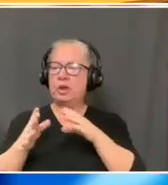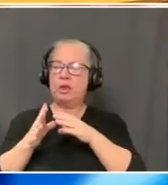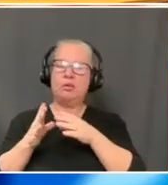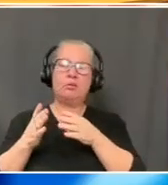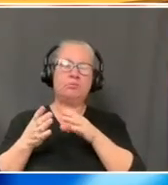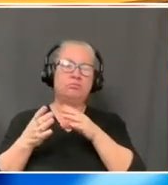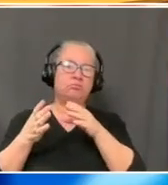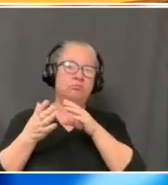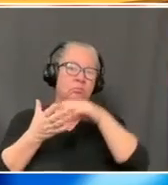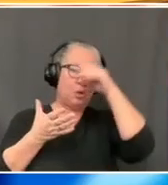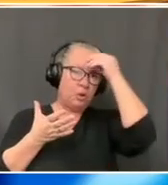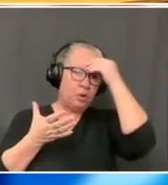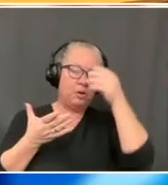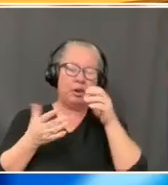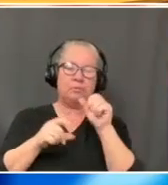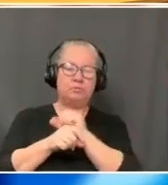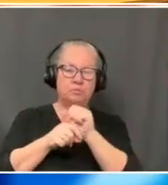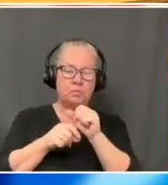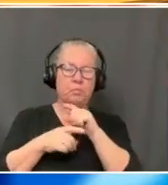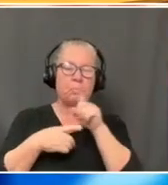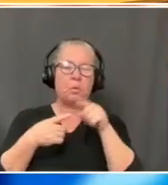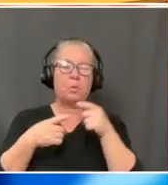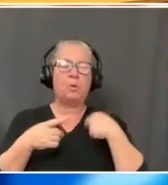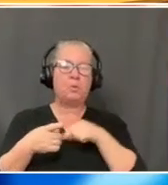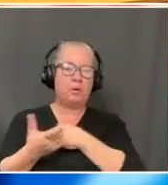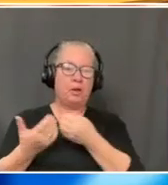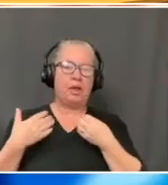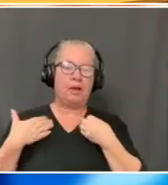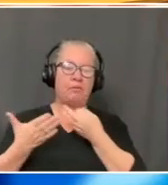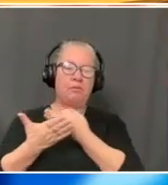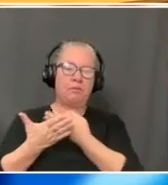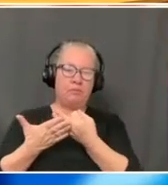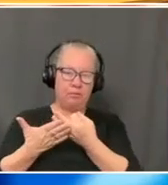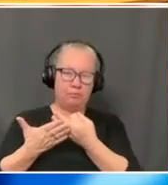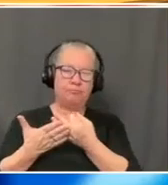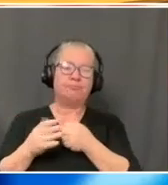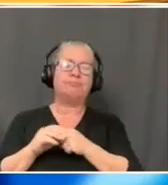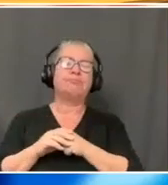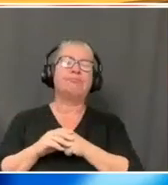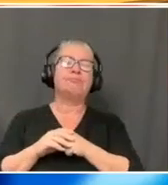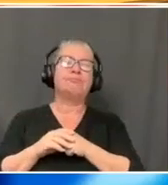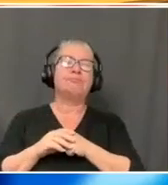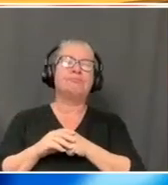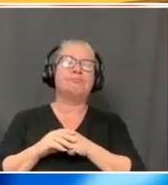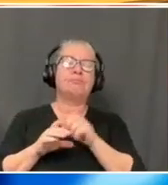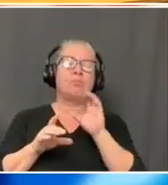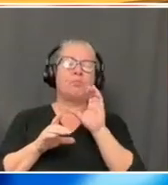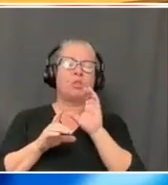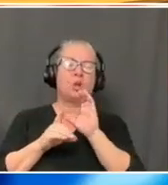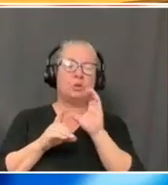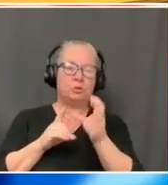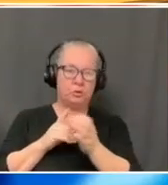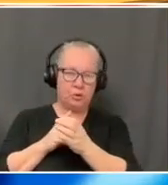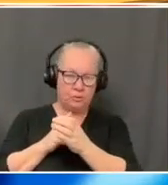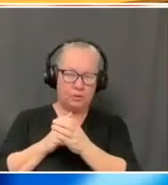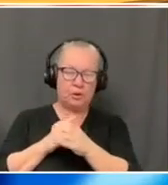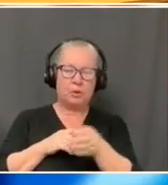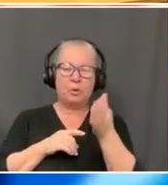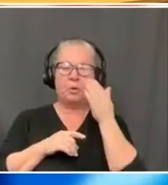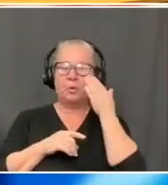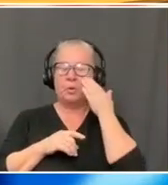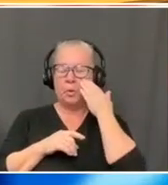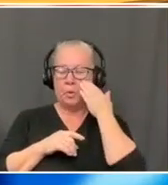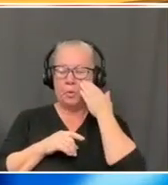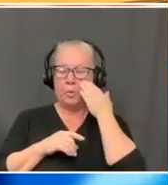when we're in the fiscal circumstances that we are, to really evaluate all resources, even those that are funded in general fund restricted.